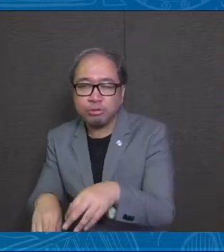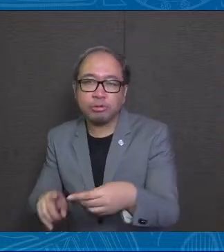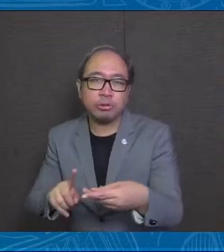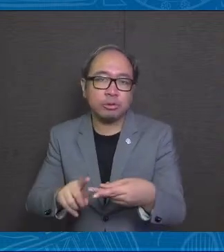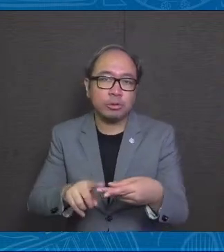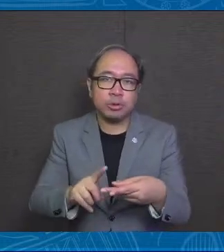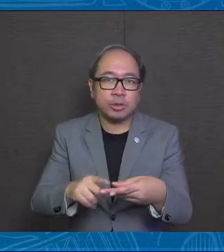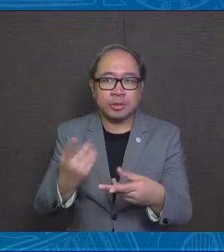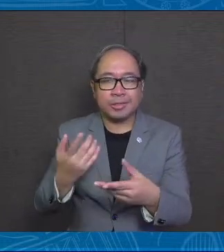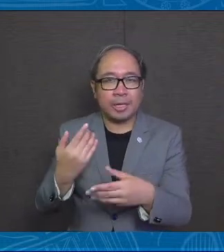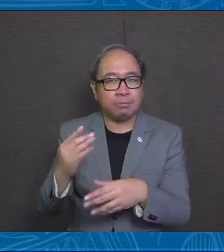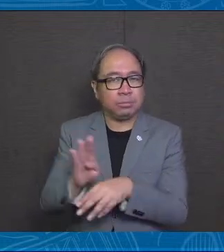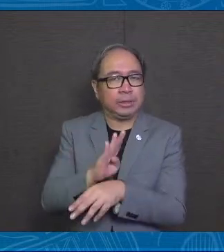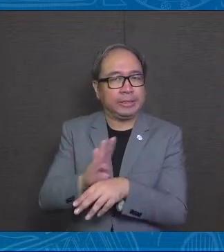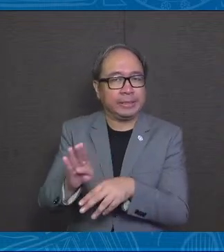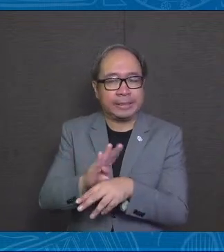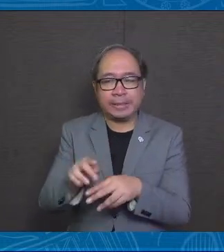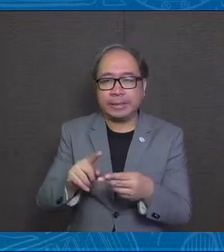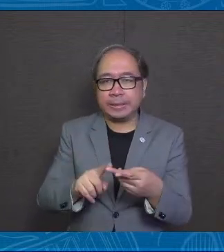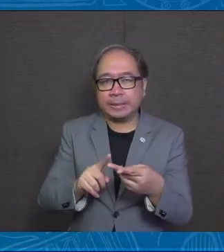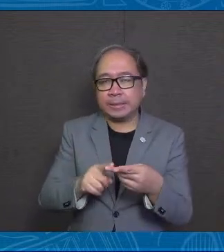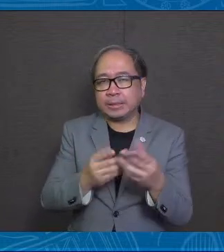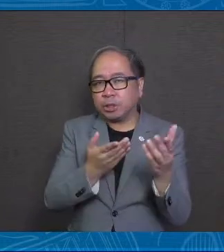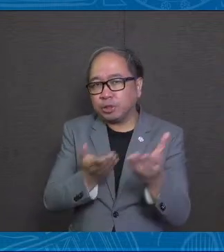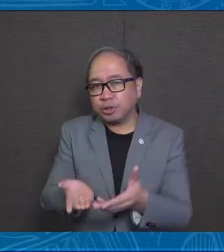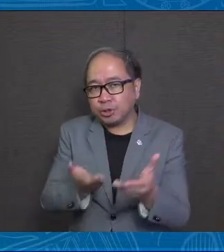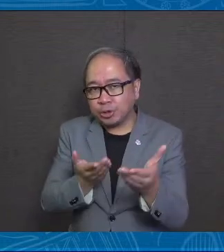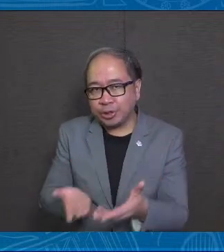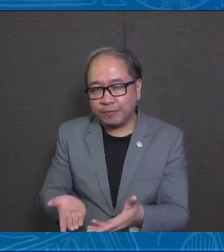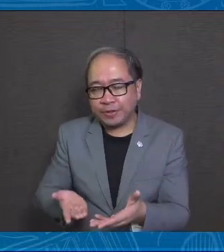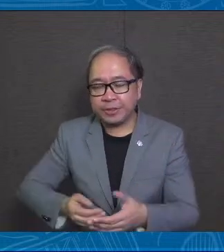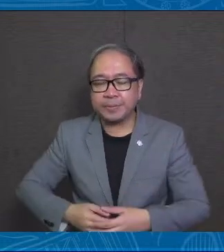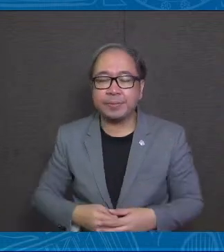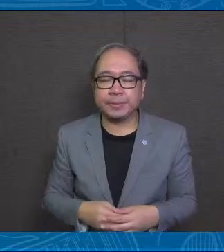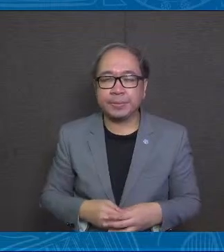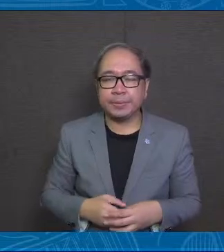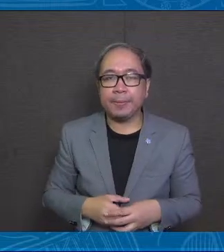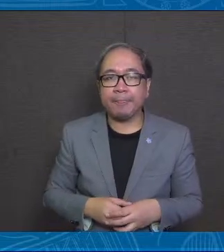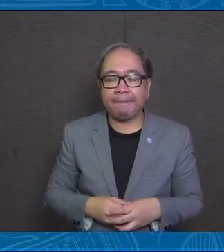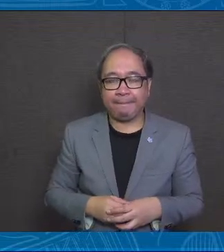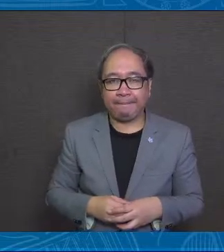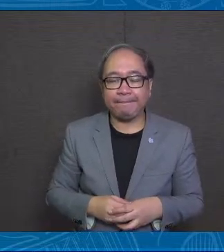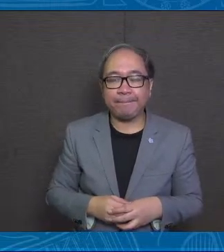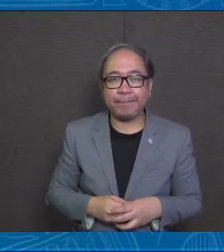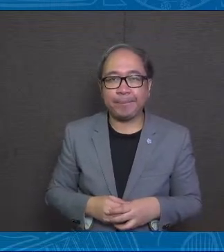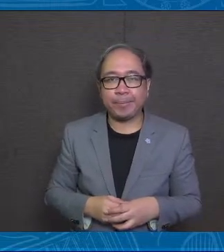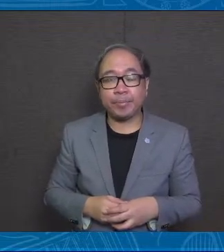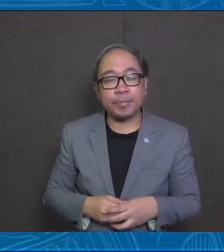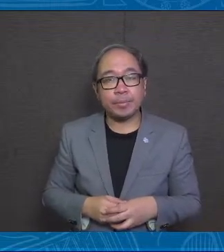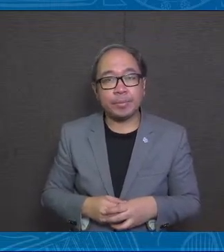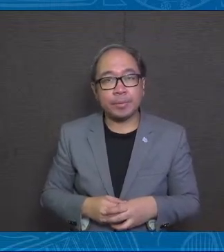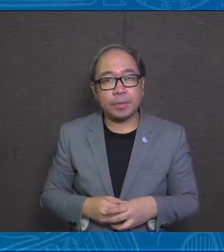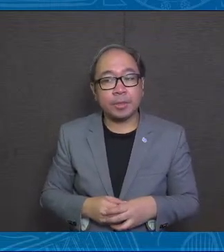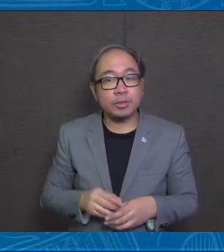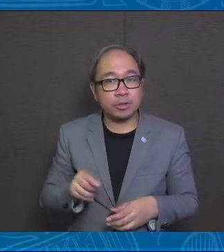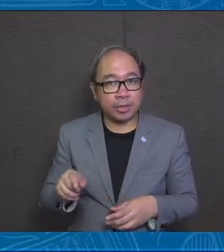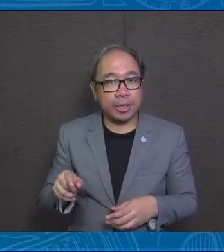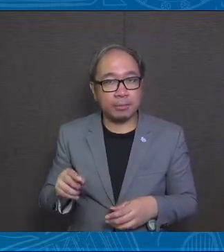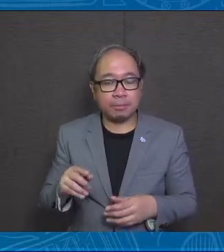services. So this will also be input in our fiscal